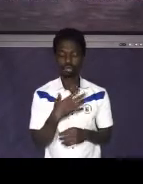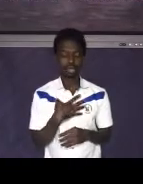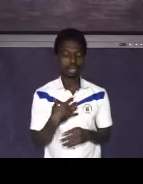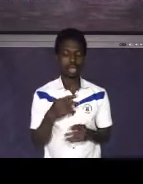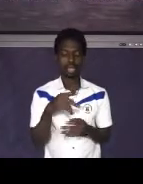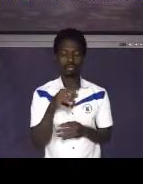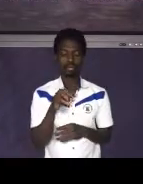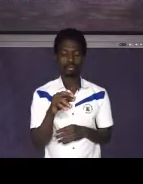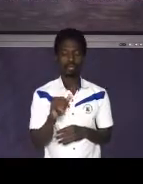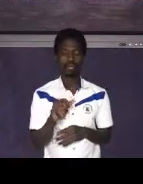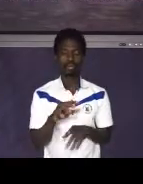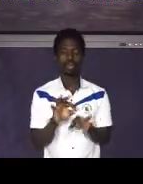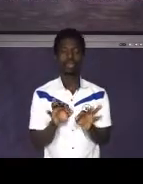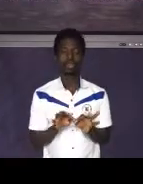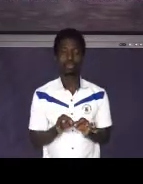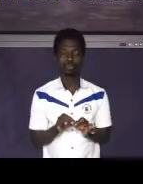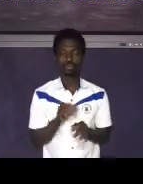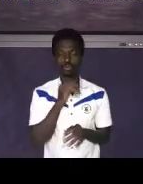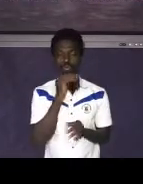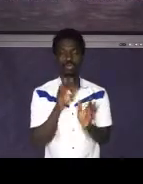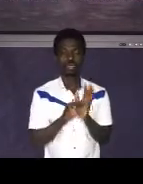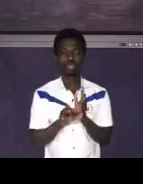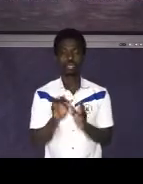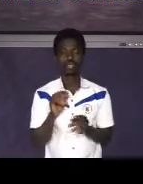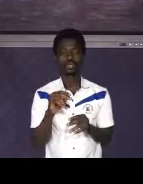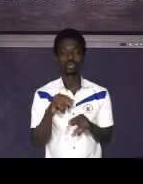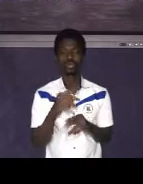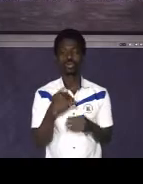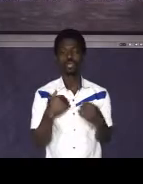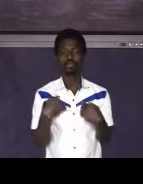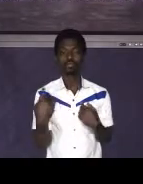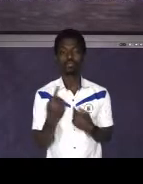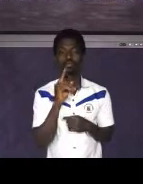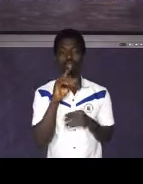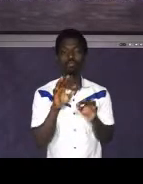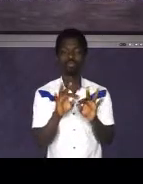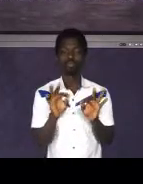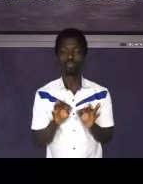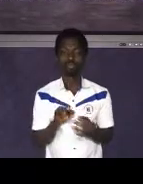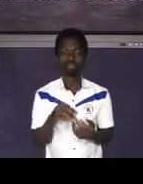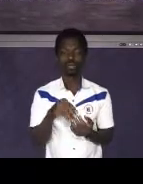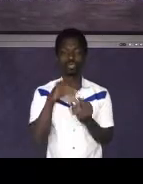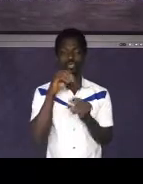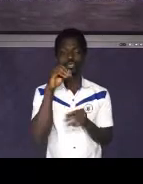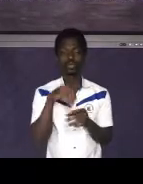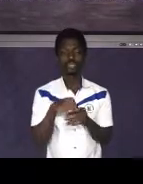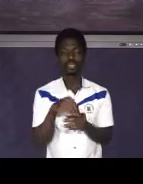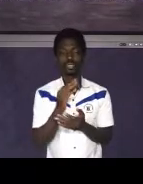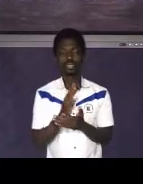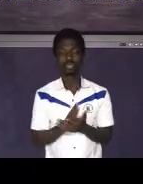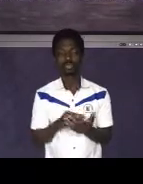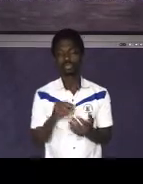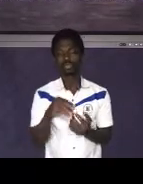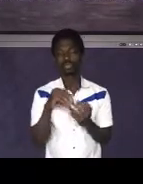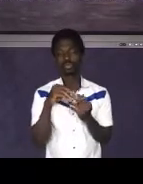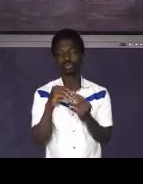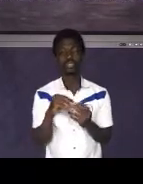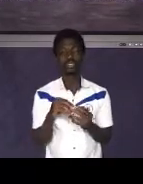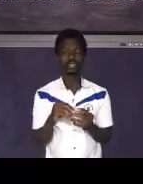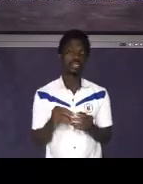forms, uncountable nouns have only one form, except in certain specialized